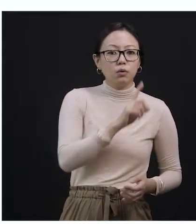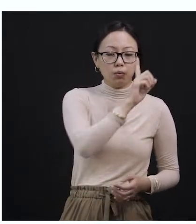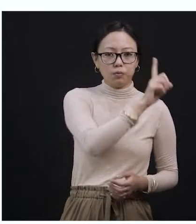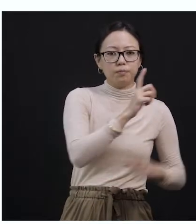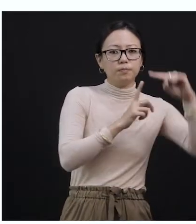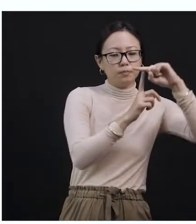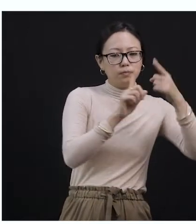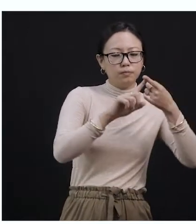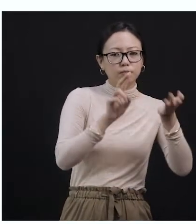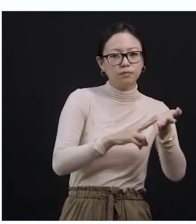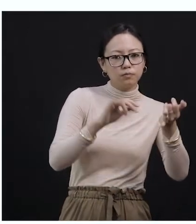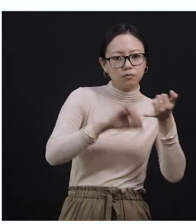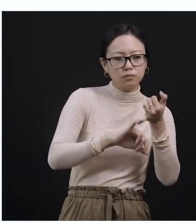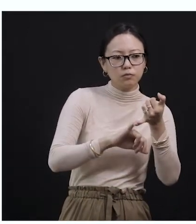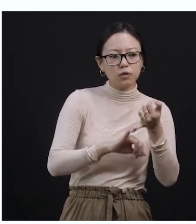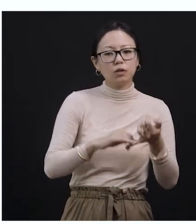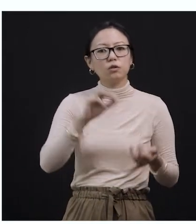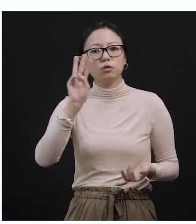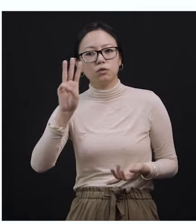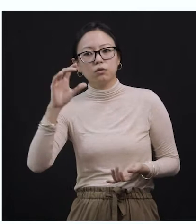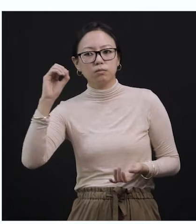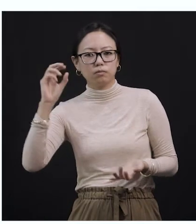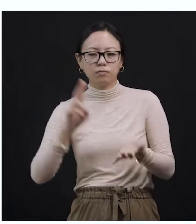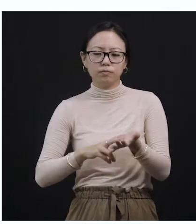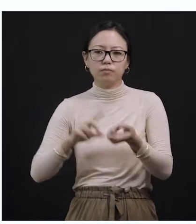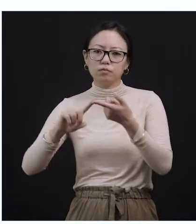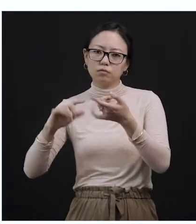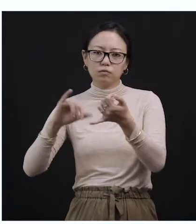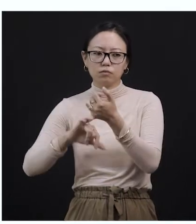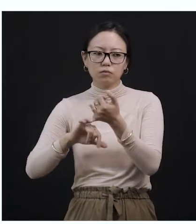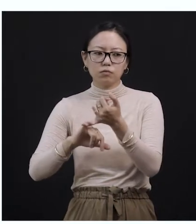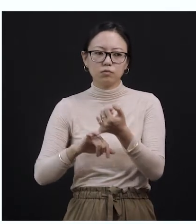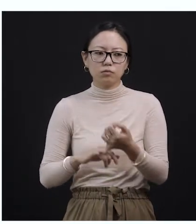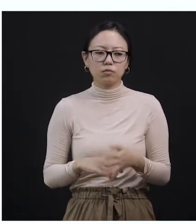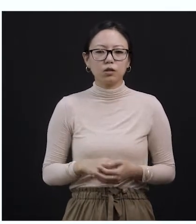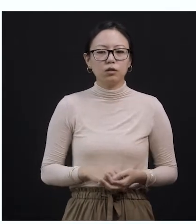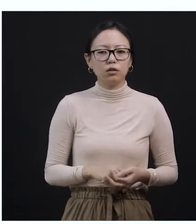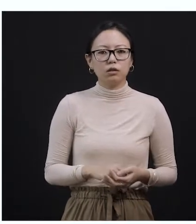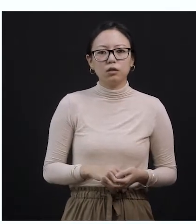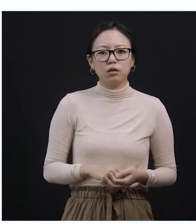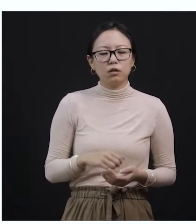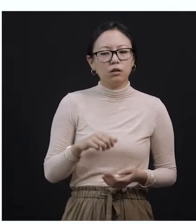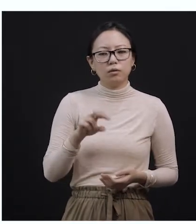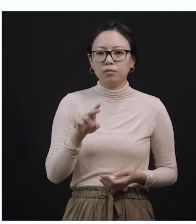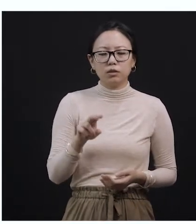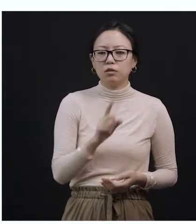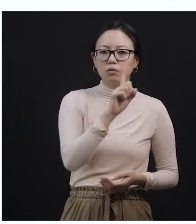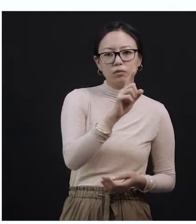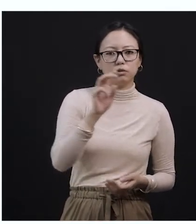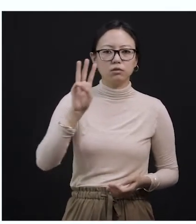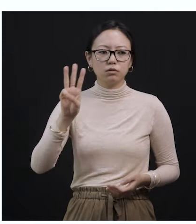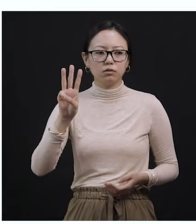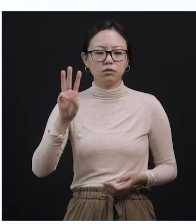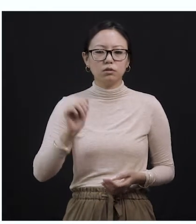1 tens and 3 ones, which is equal to 13. All right. So